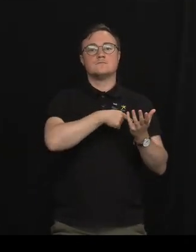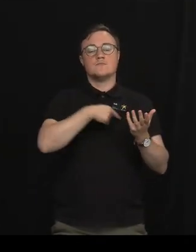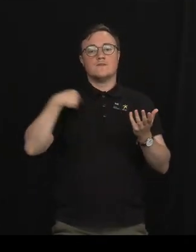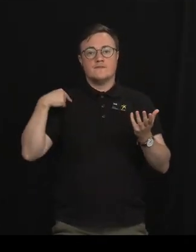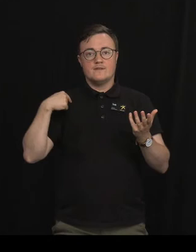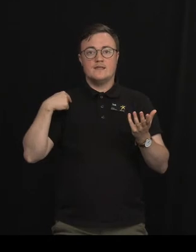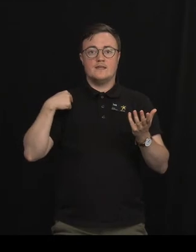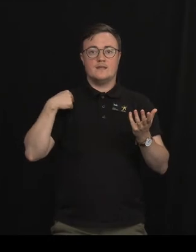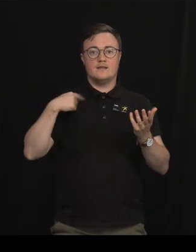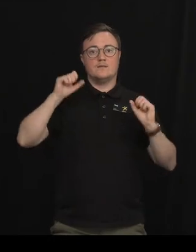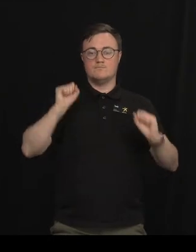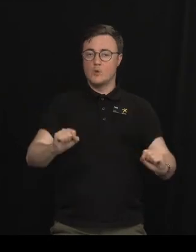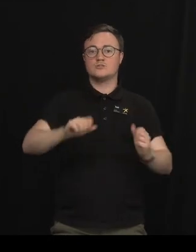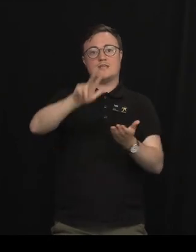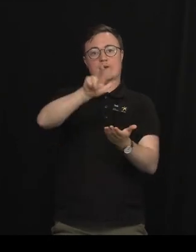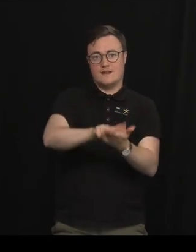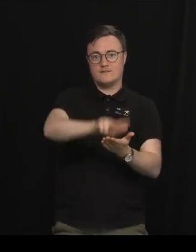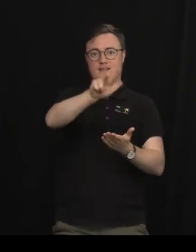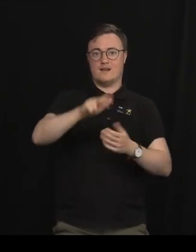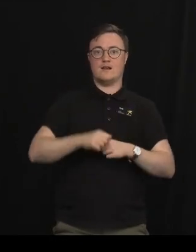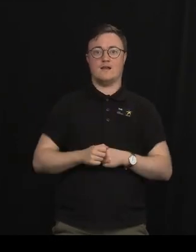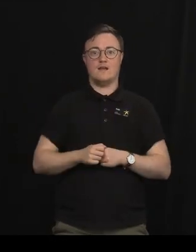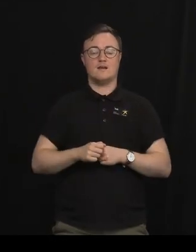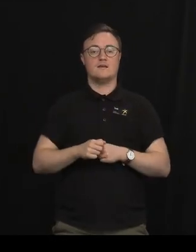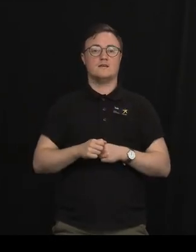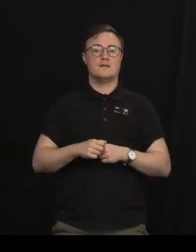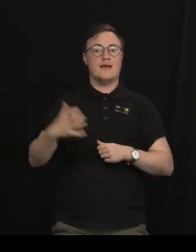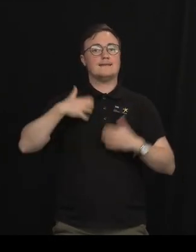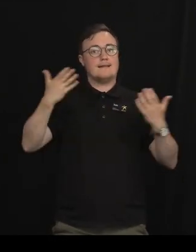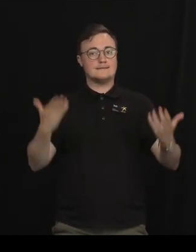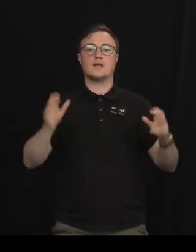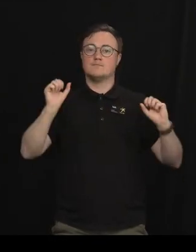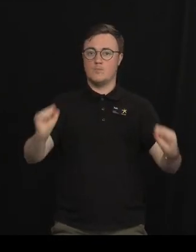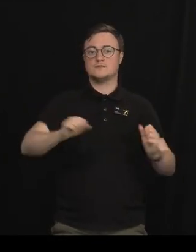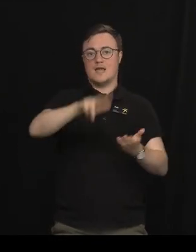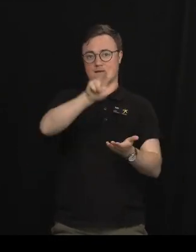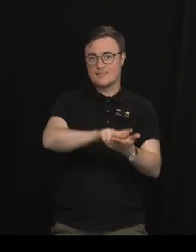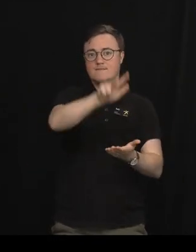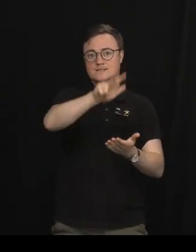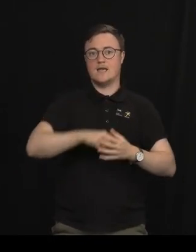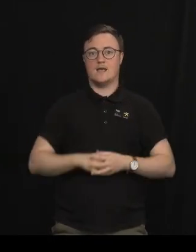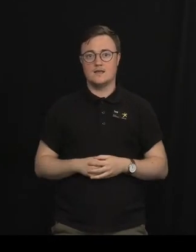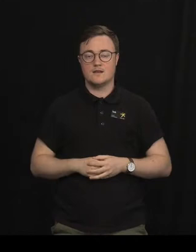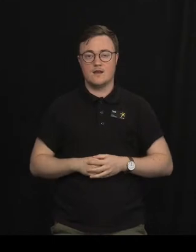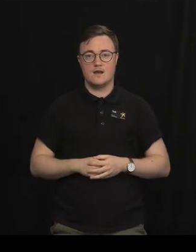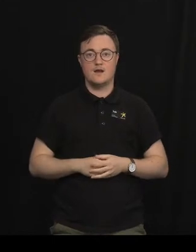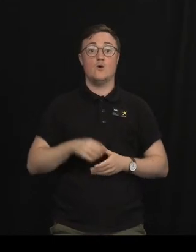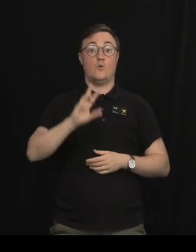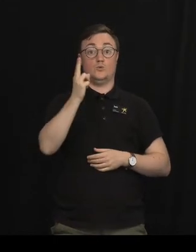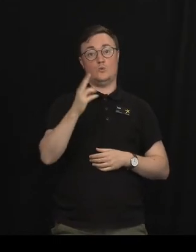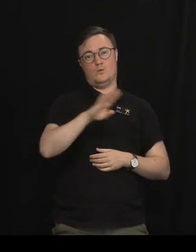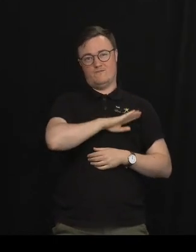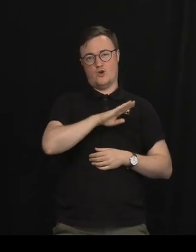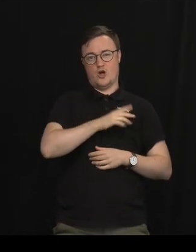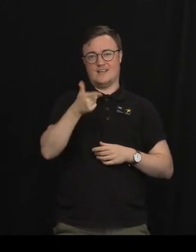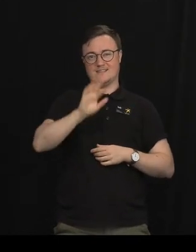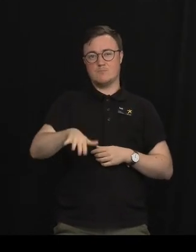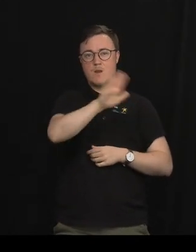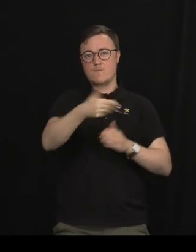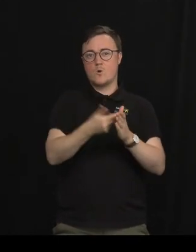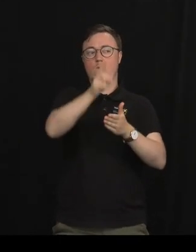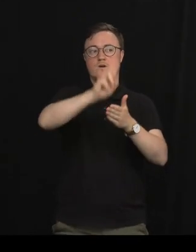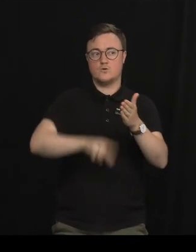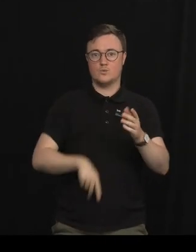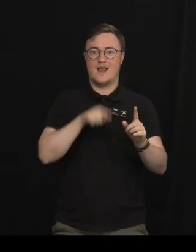to ratify it. Your parliament needs to ratify it. The most ratified convention right now in the world is the Child Convention. All countries, I